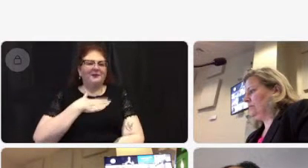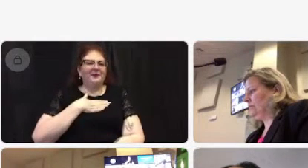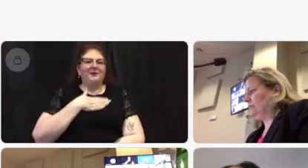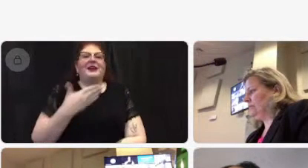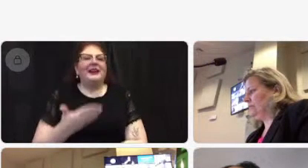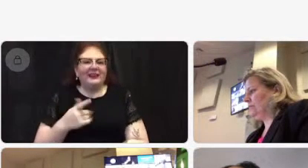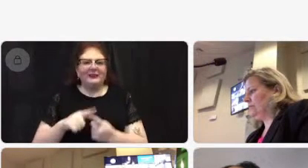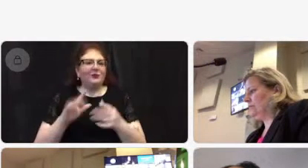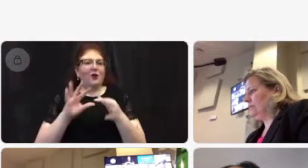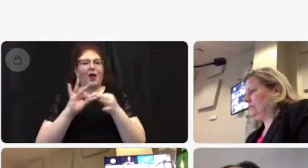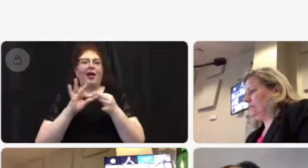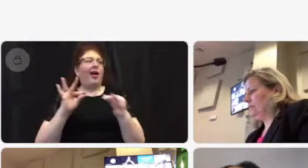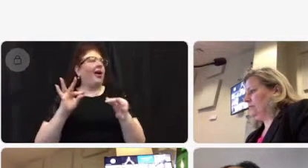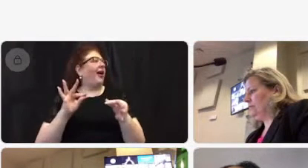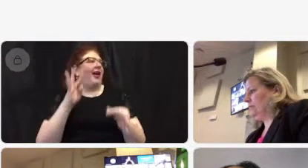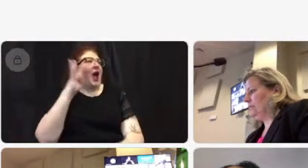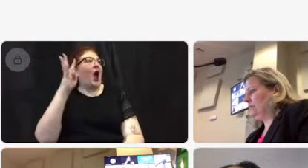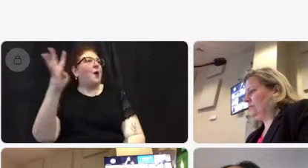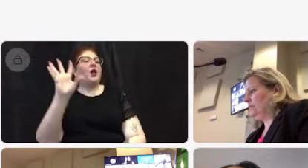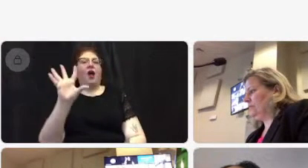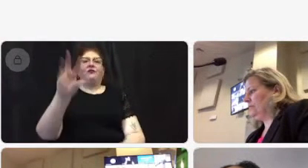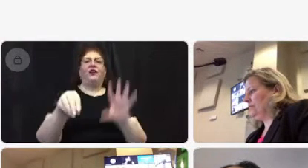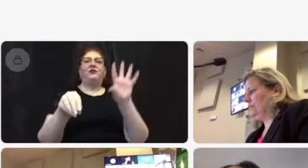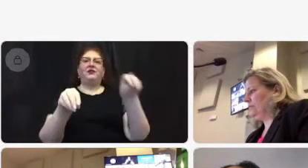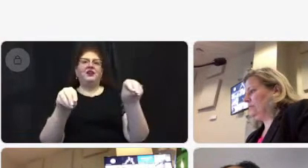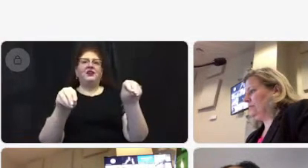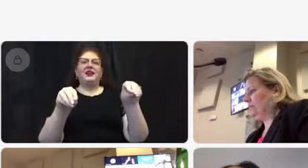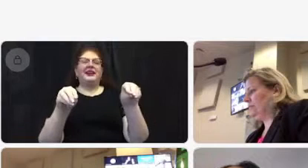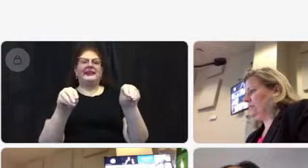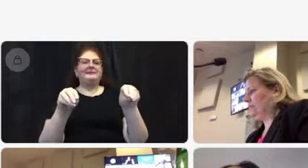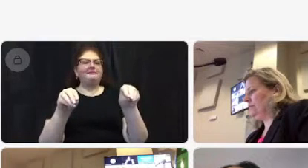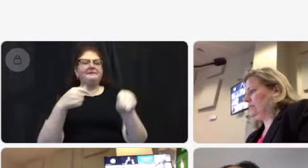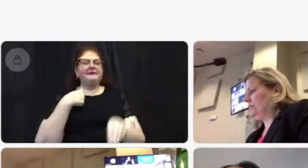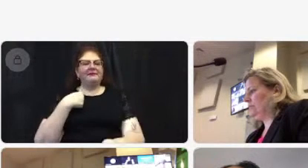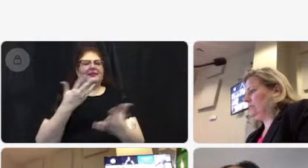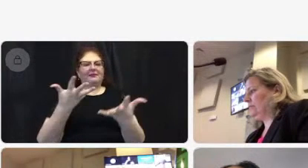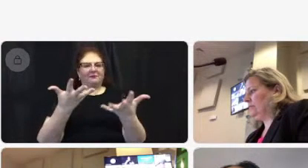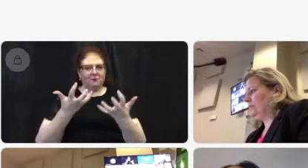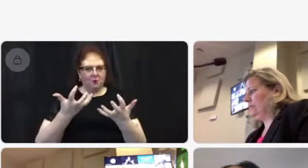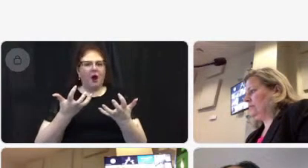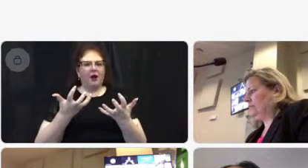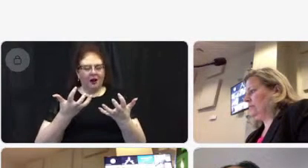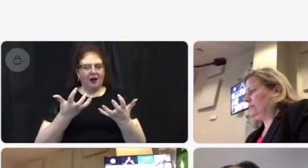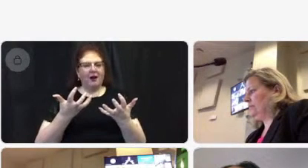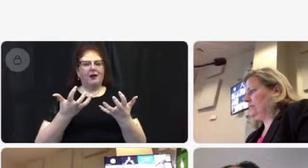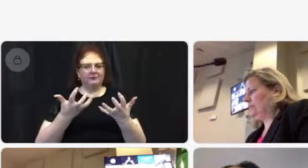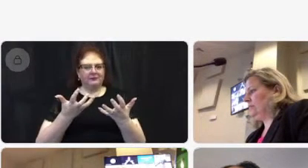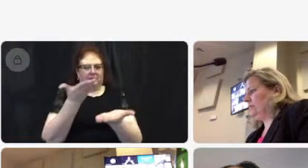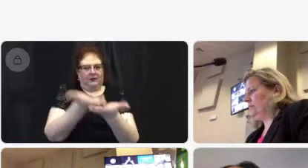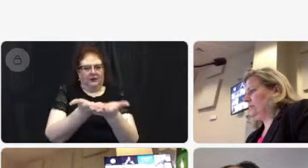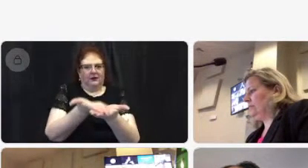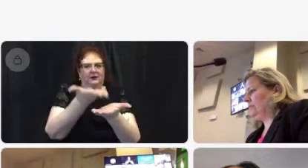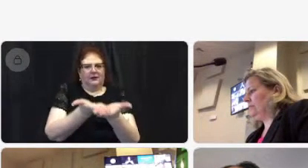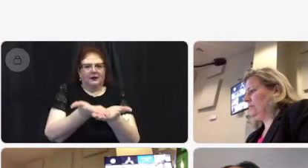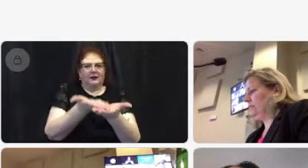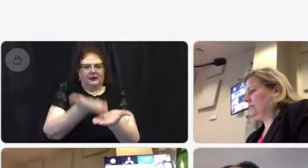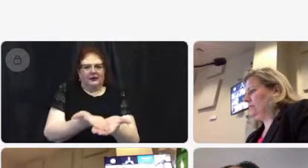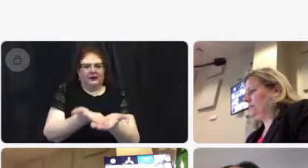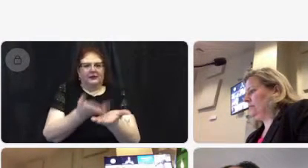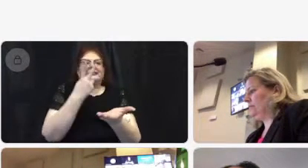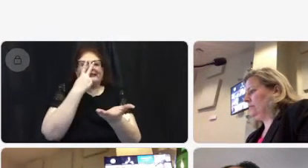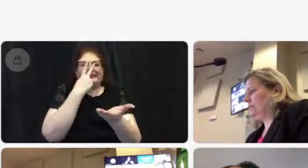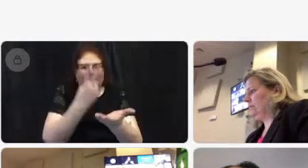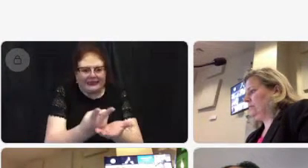point and just arbitrarily say 50-50. I mean, I want to see an arbitrary number